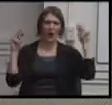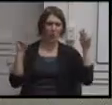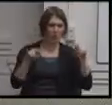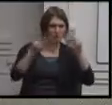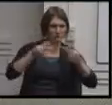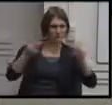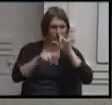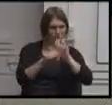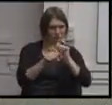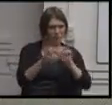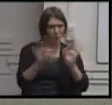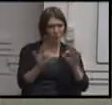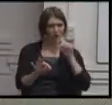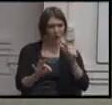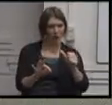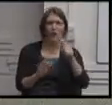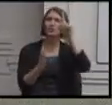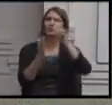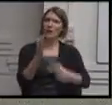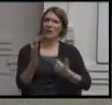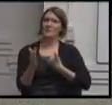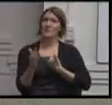it. A good checkpoint.